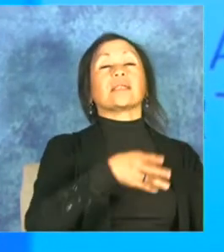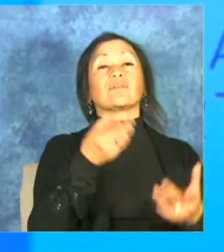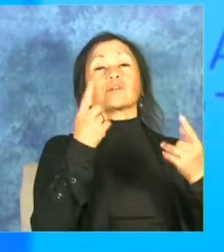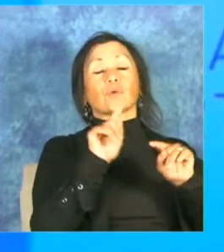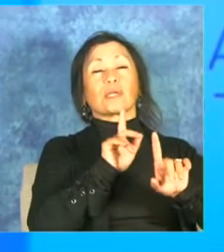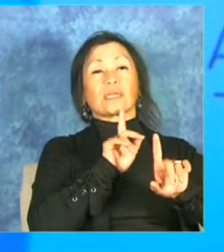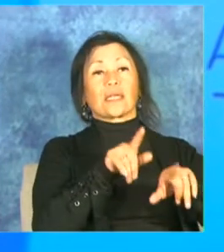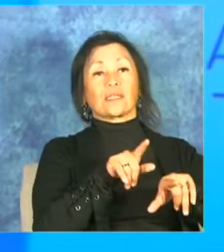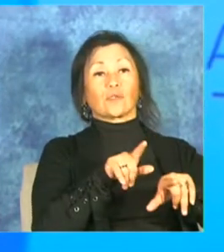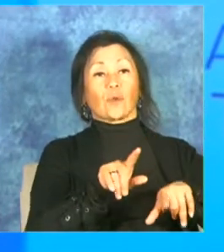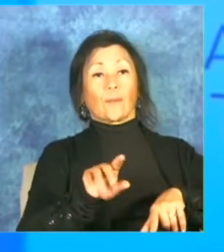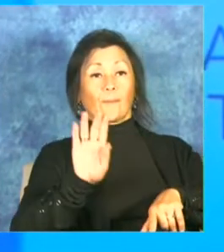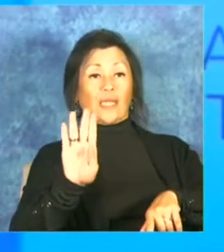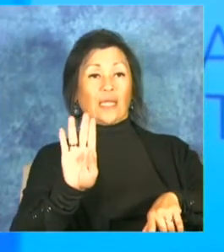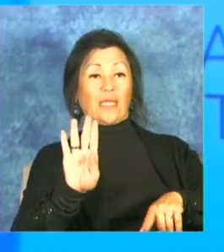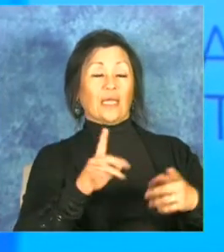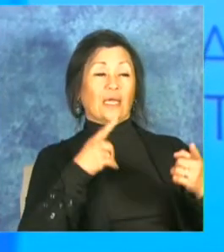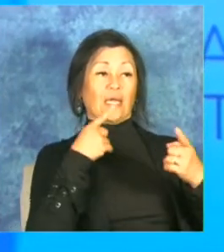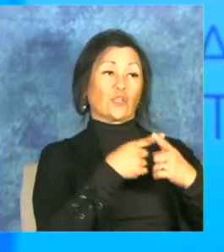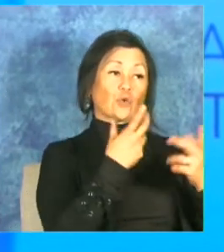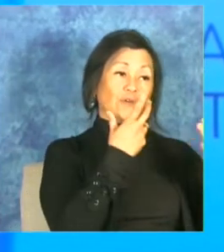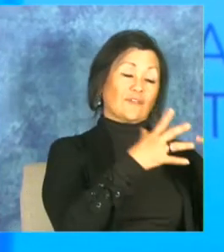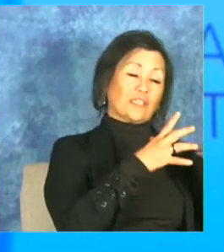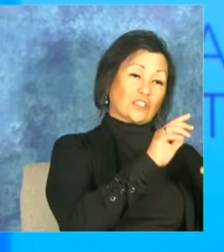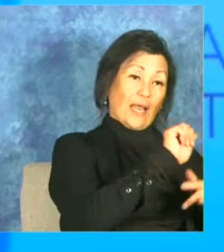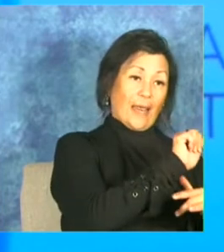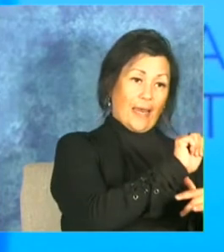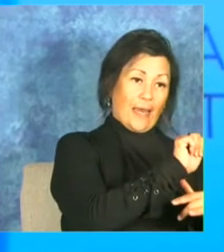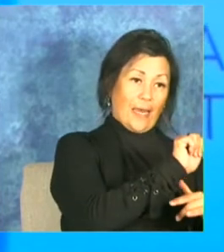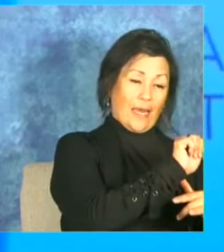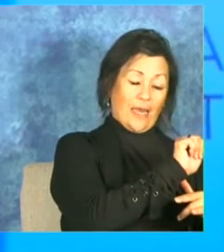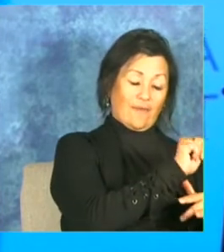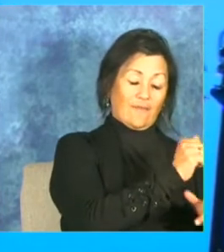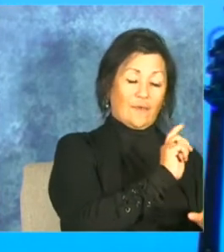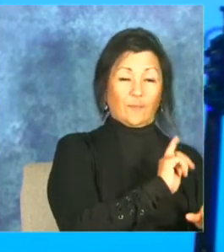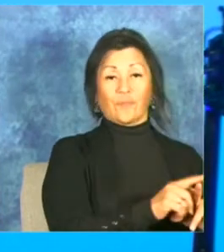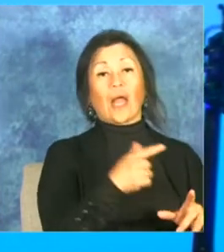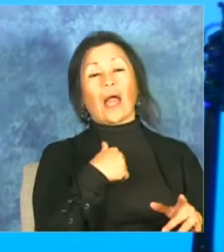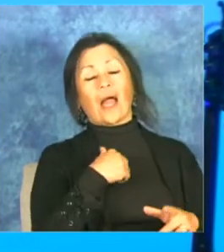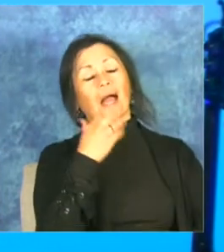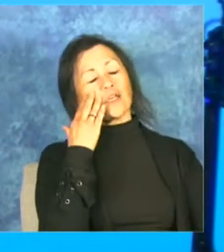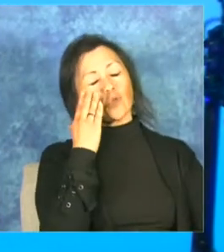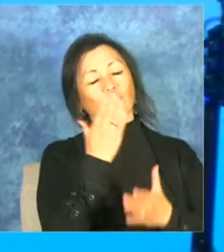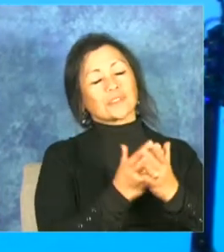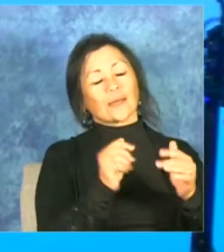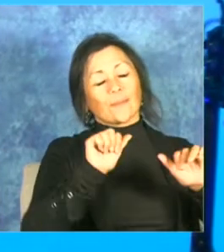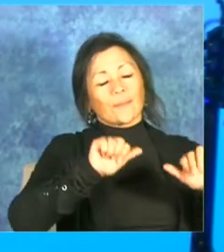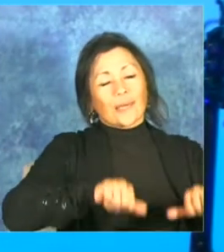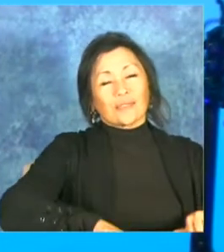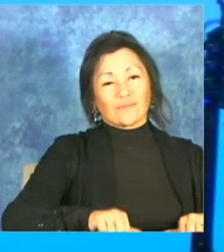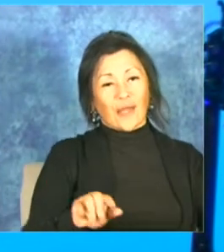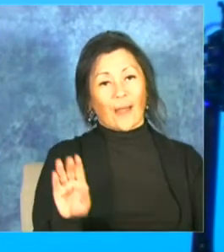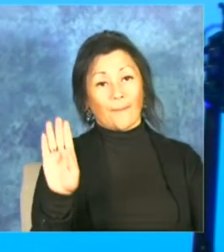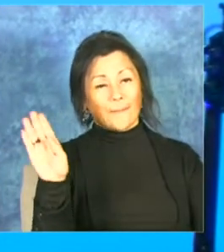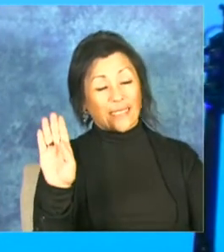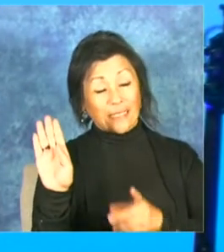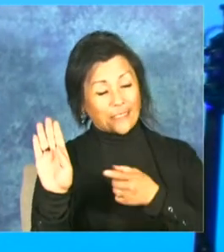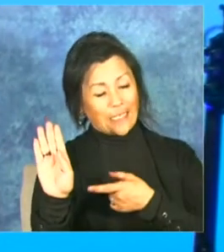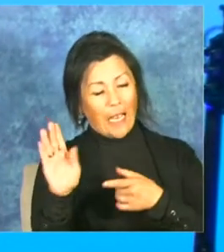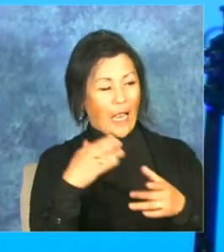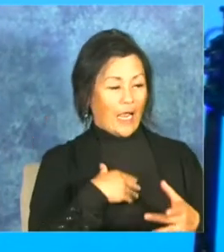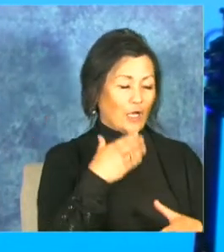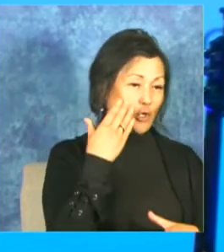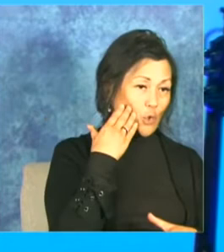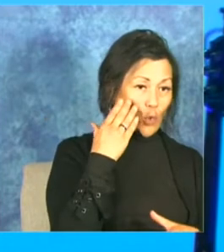to answer B until I got A resolved. I'm aware of some possibilities of B's. I'm